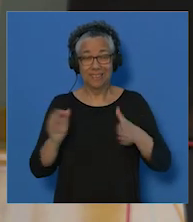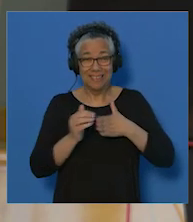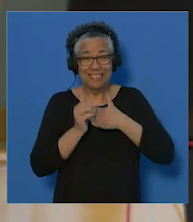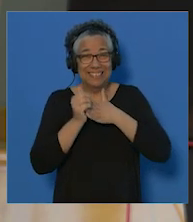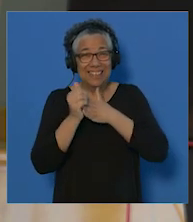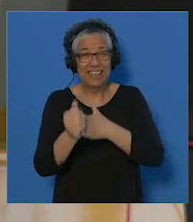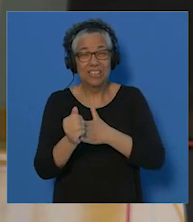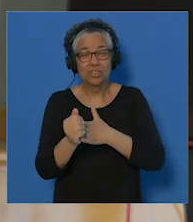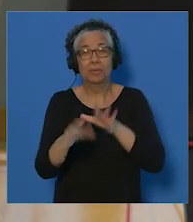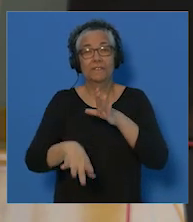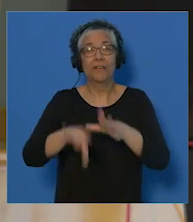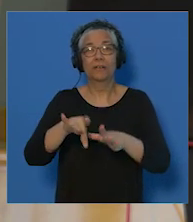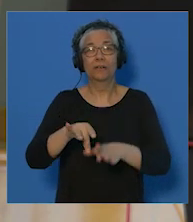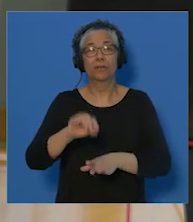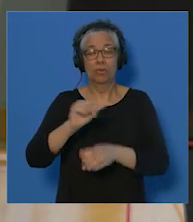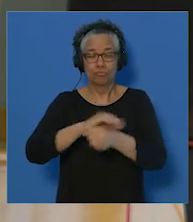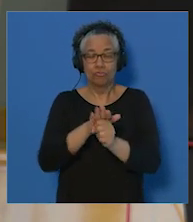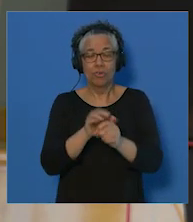be located at